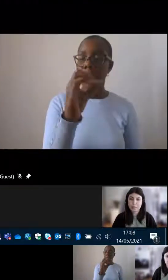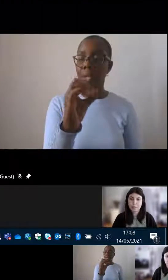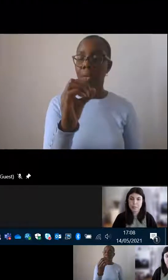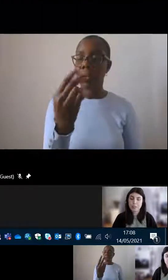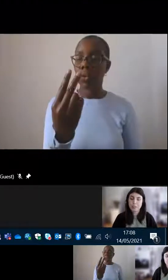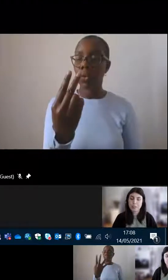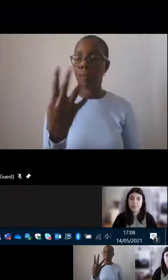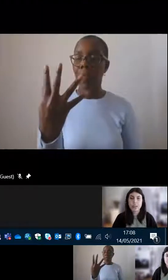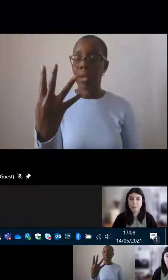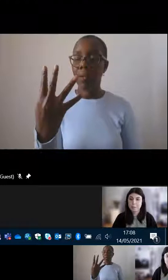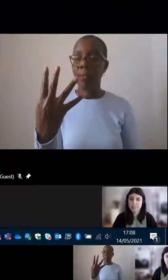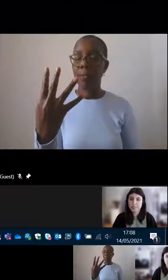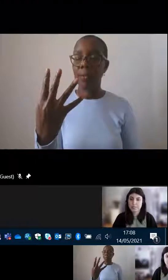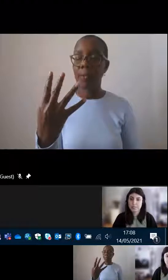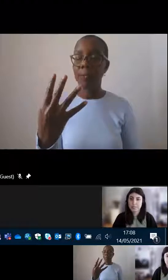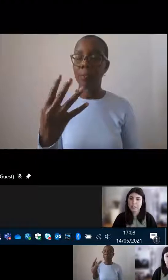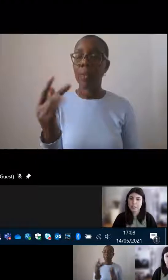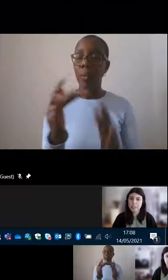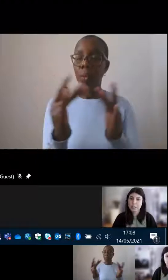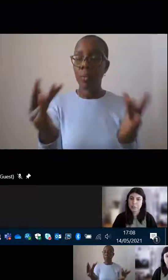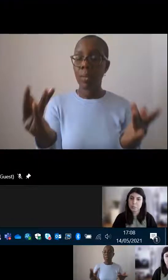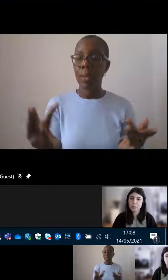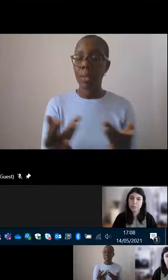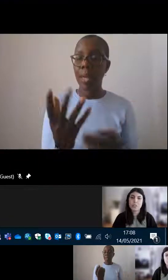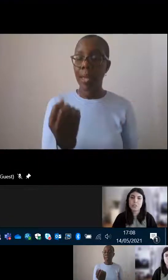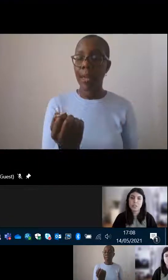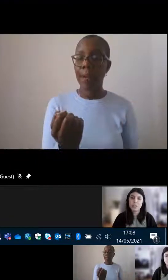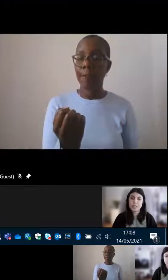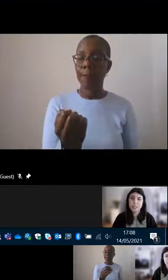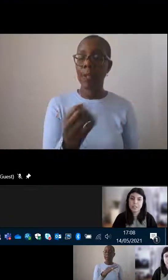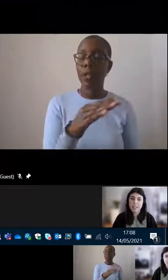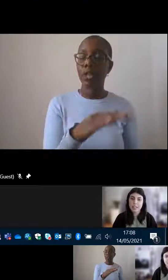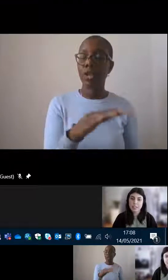7025. They also have a website, the